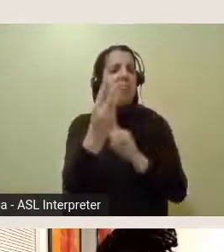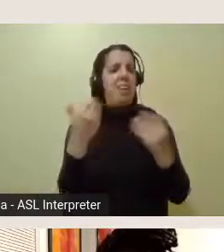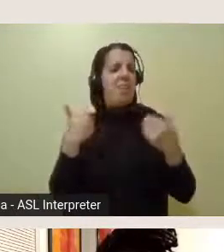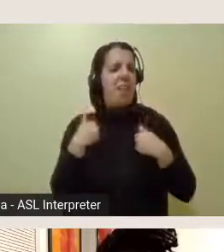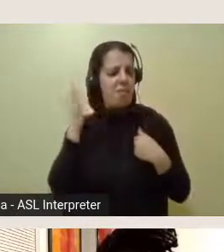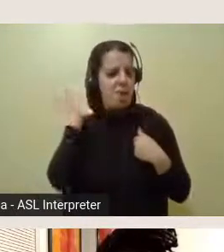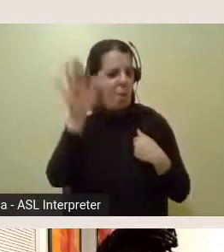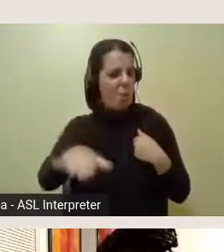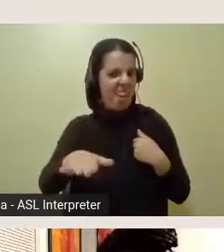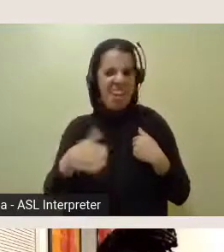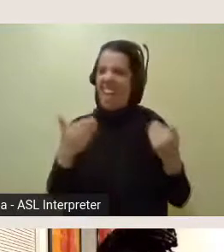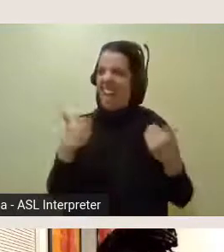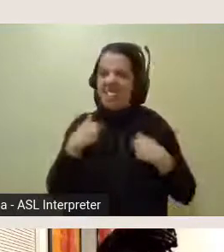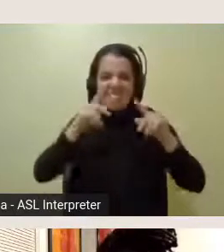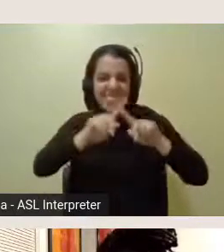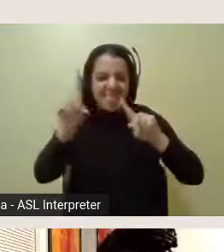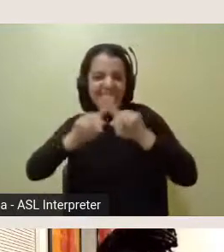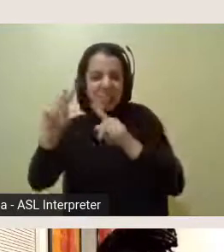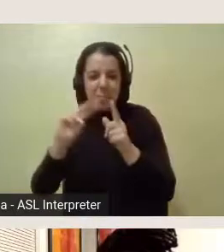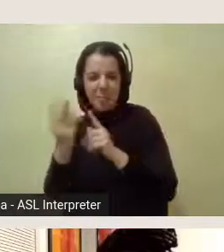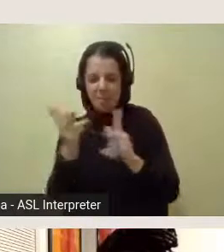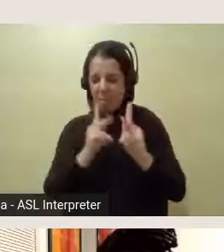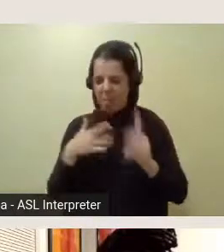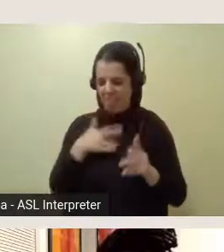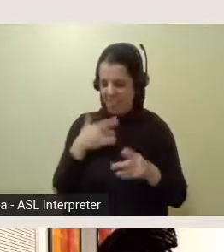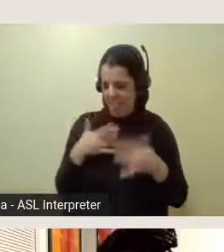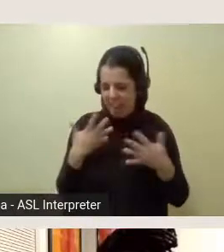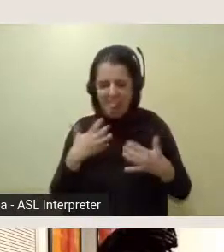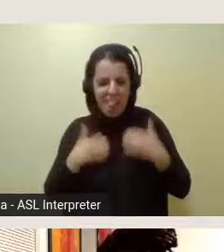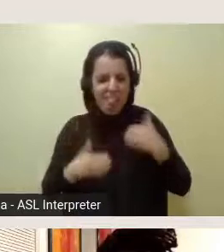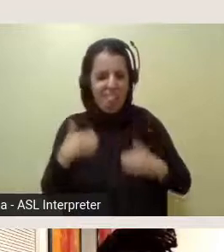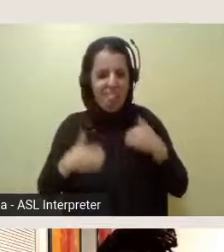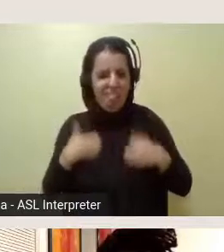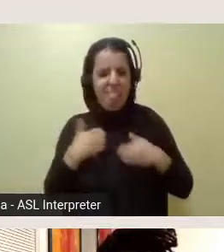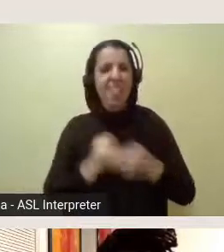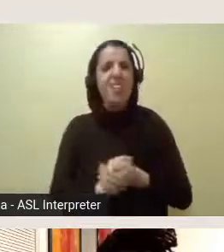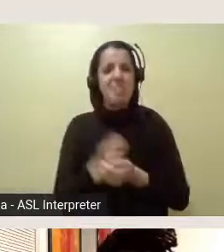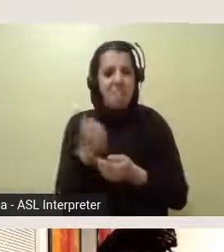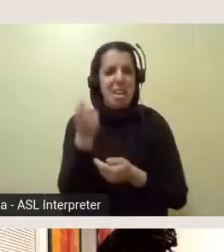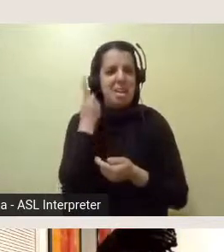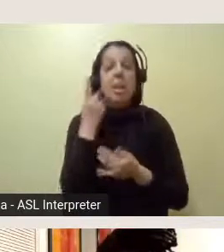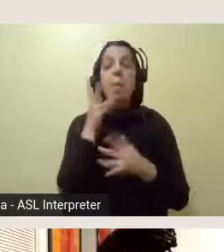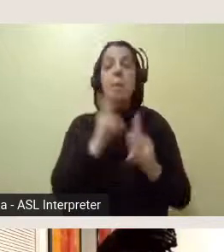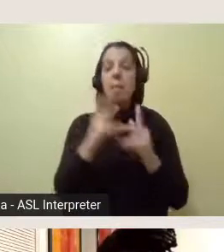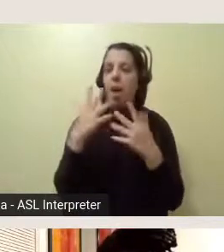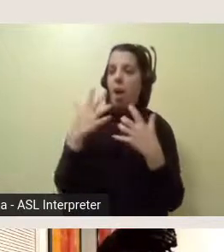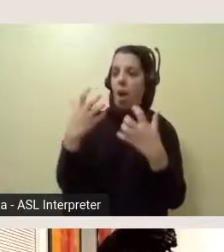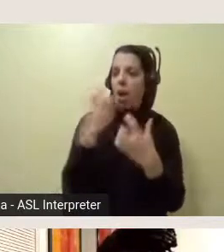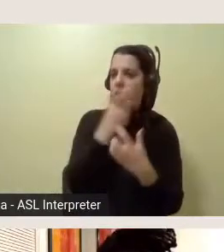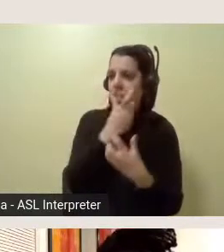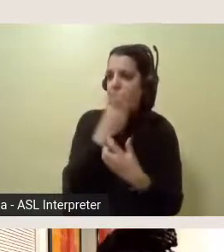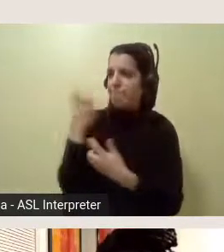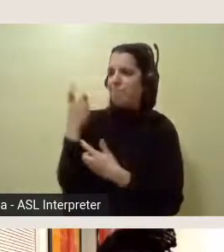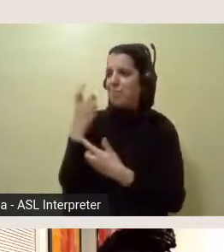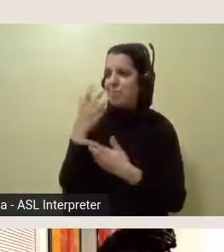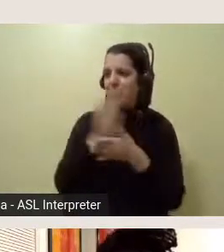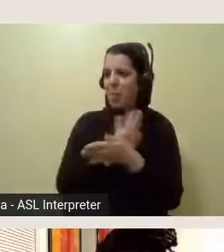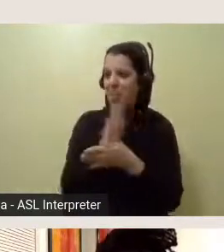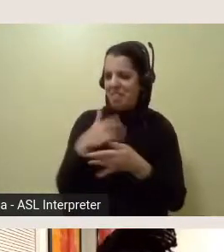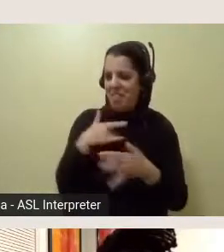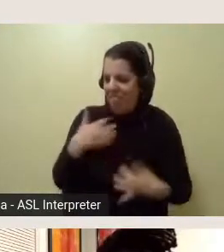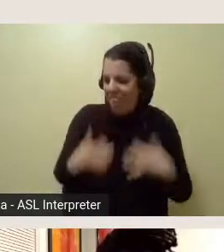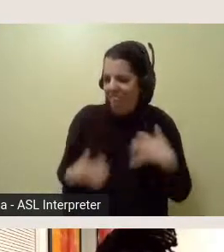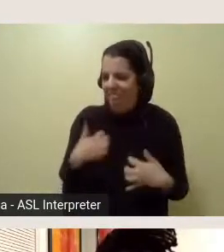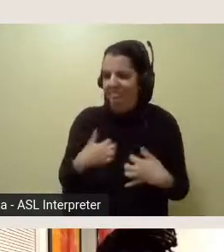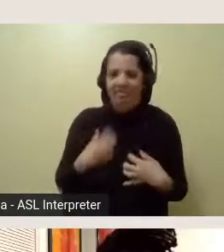so I really acknowledge that the subjects had a lot of trouble understanding that it wasn't going to be like a clear advocacy film that